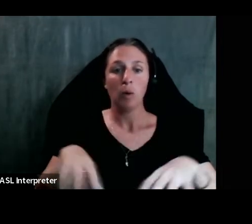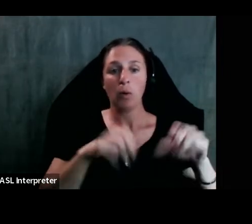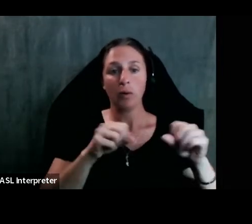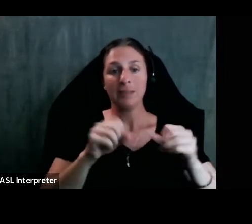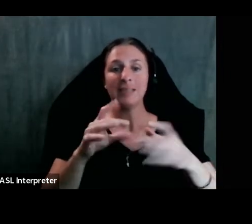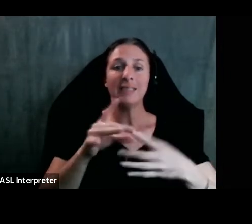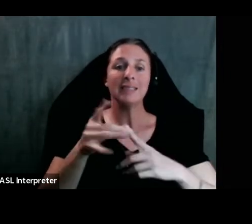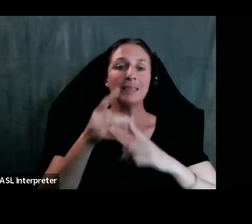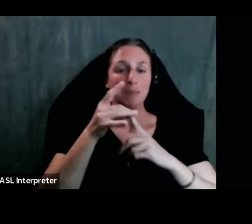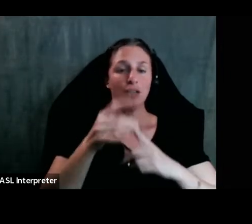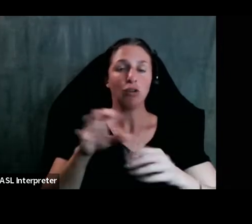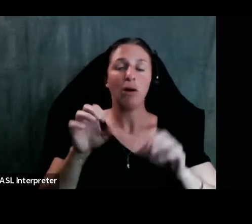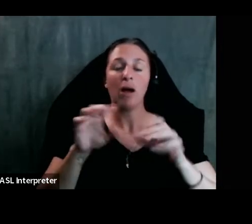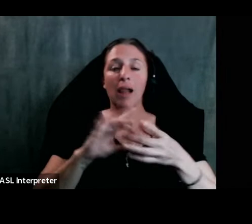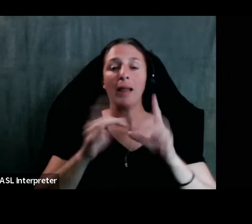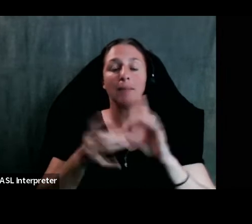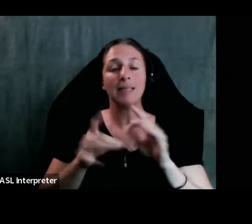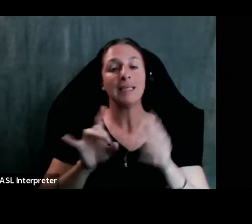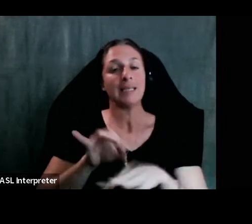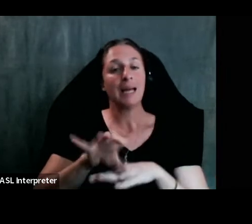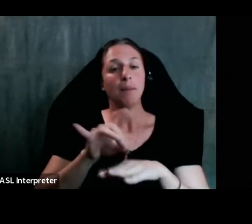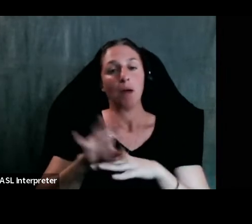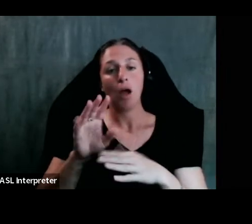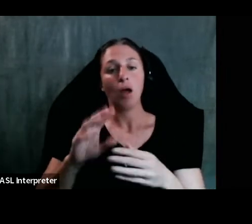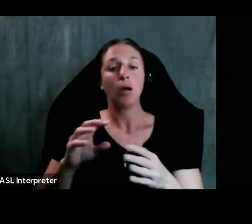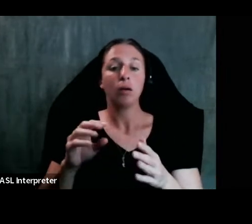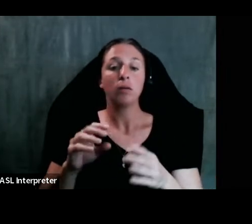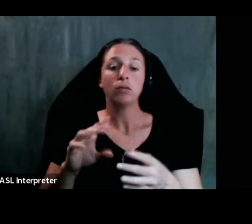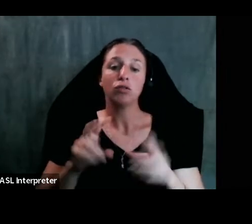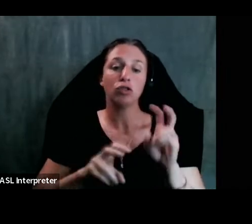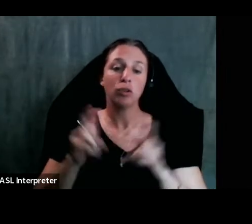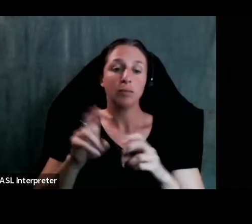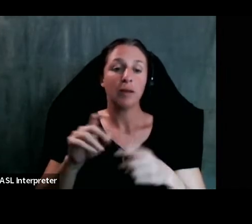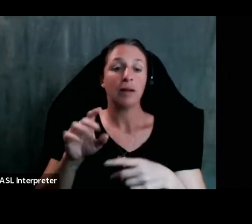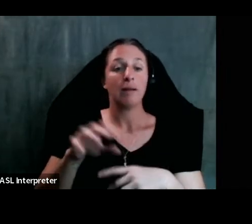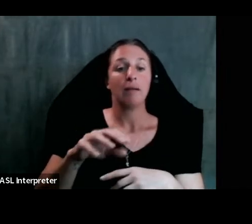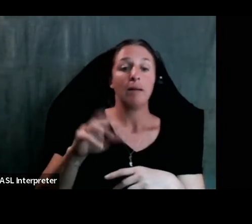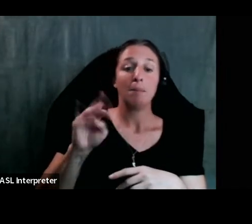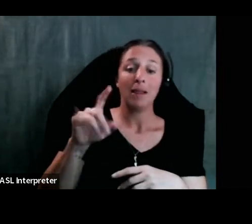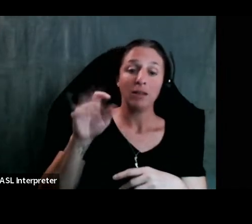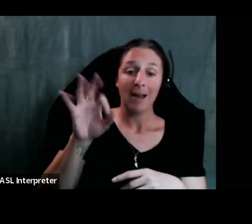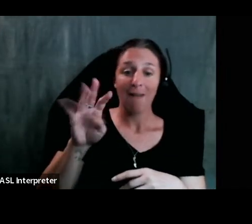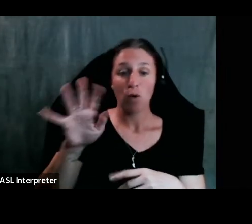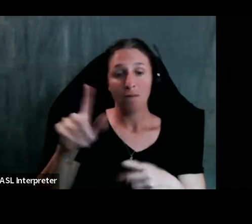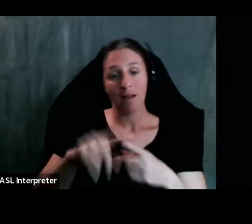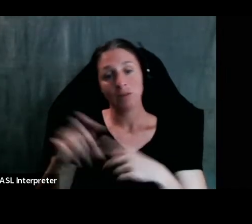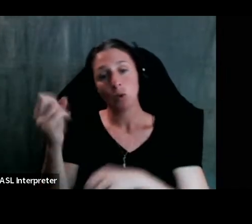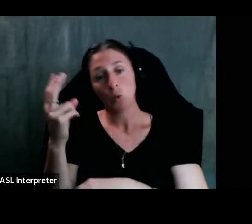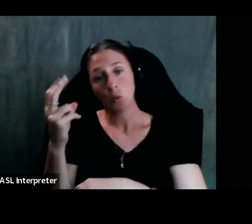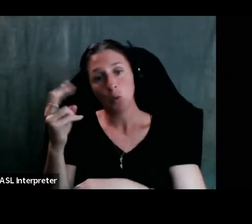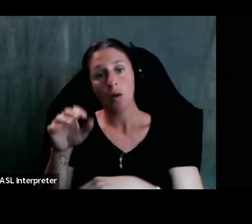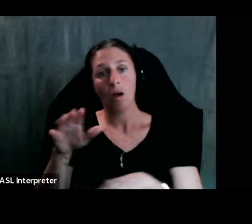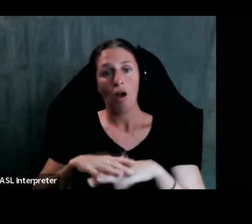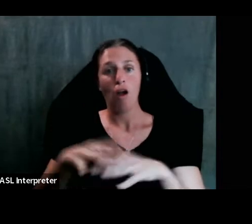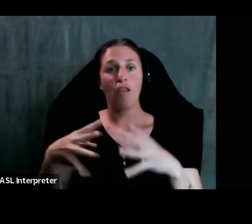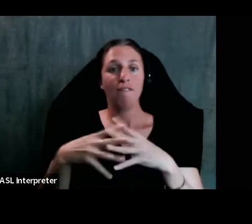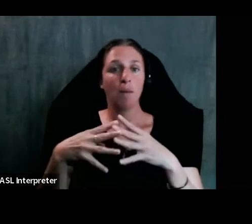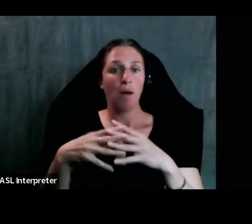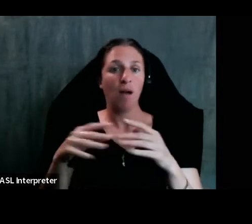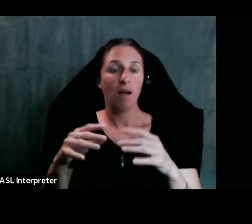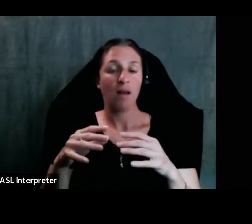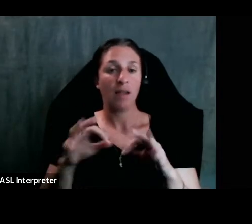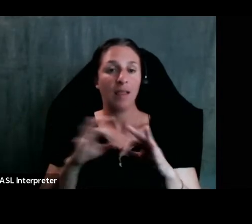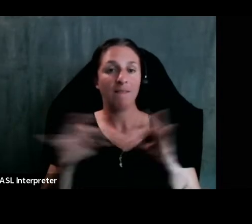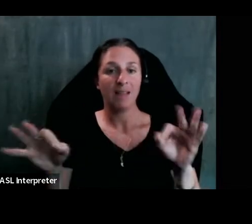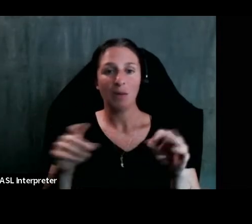Olympics Unified Kickball Tournament at Mills tomorrow, 9:45 a.m. until noon on the Mills football field. This is just, I want to make it real clear out to